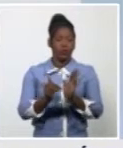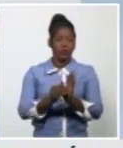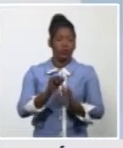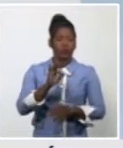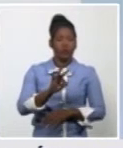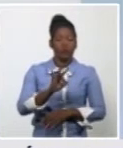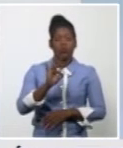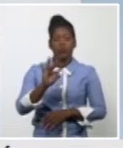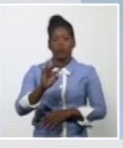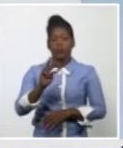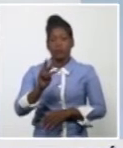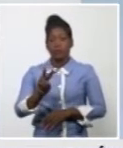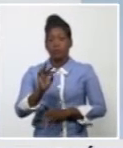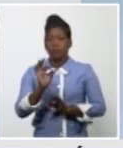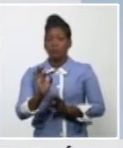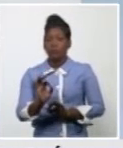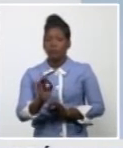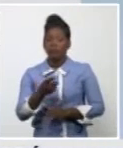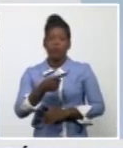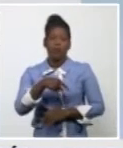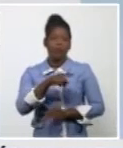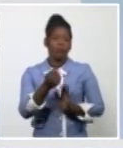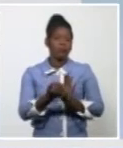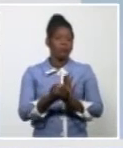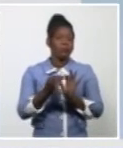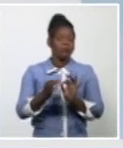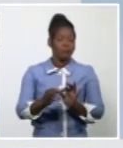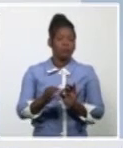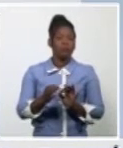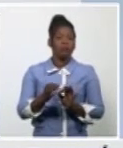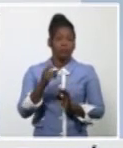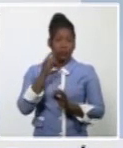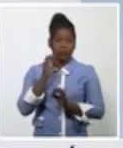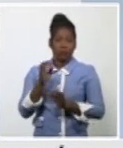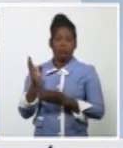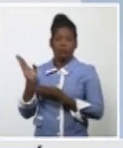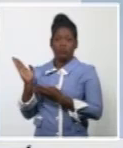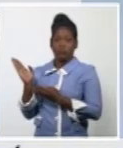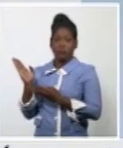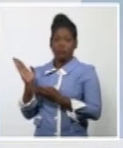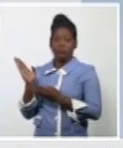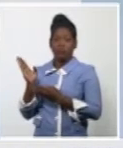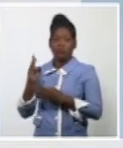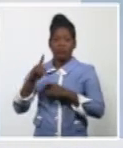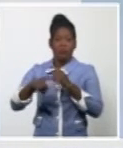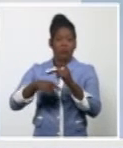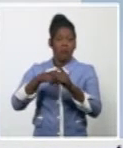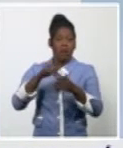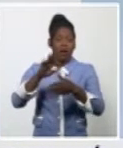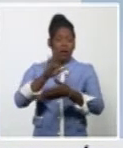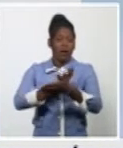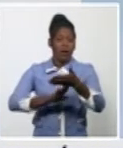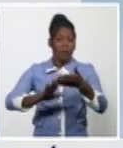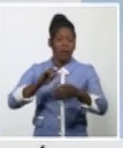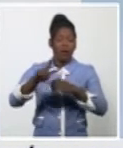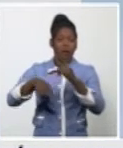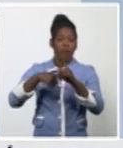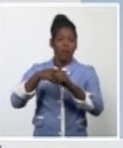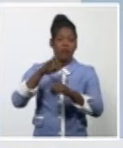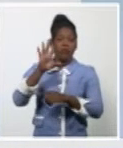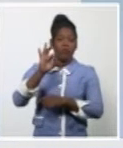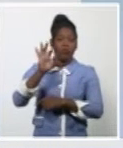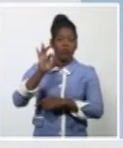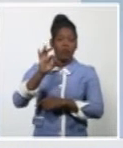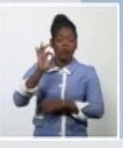58,882 yesterday alone. Notice that the region had more than 50% of the world's